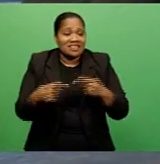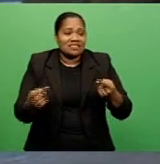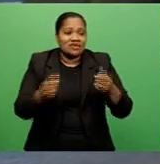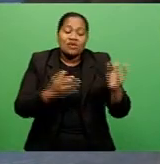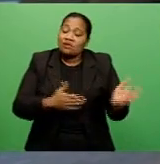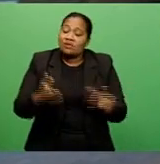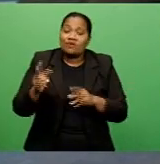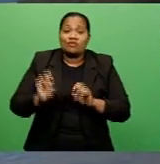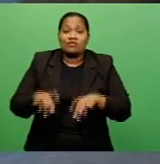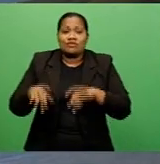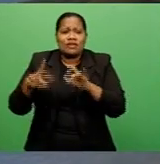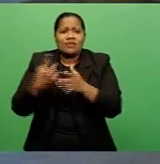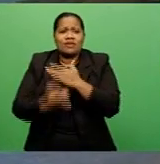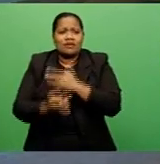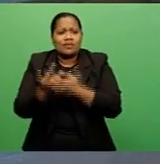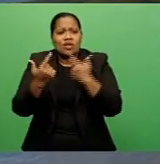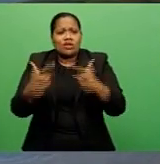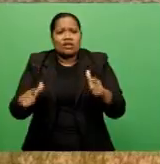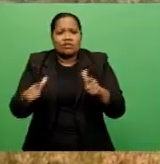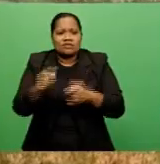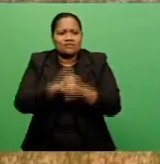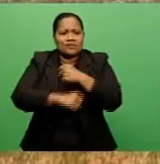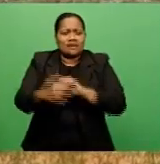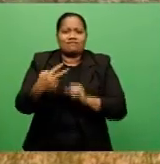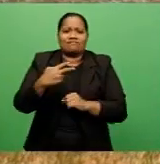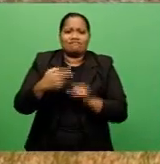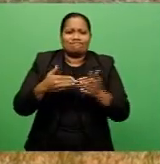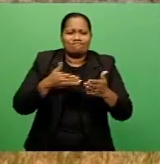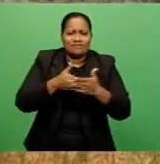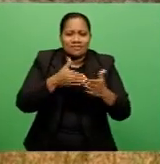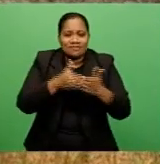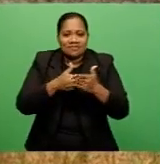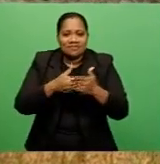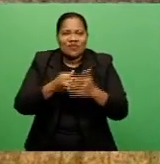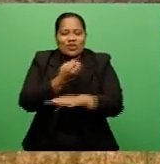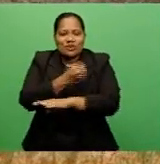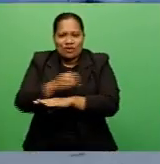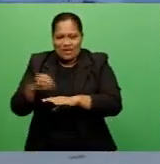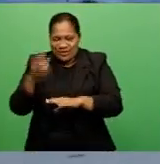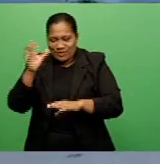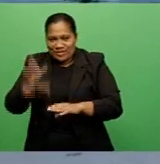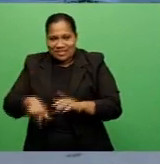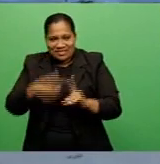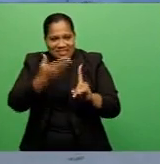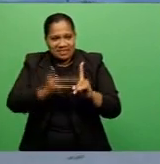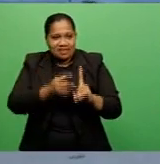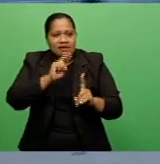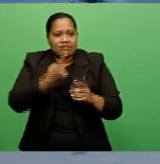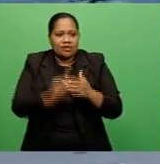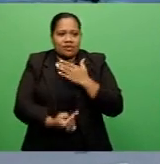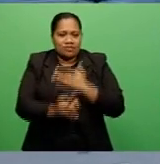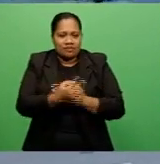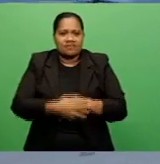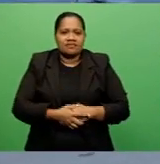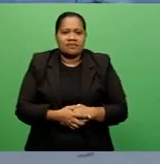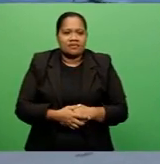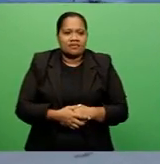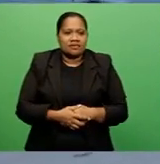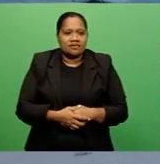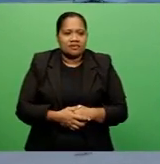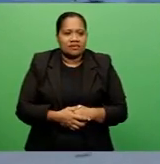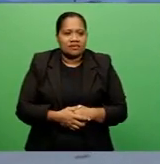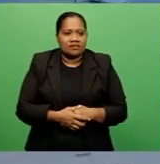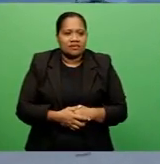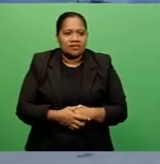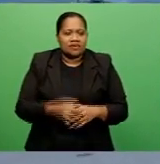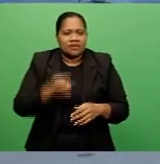Australia, language became a barrier for the Ovalau lad. However, his drive for success saw him through those tough days. I was even sort of